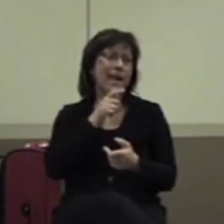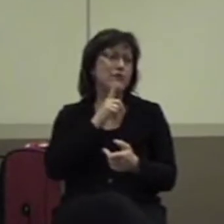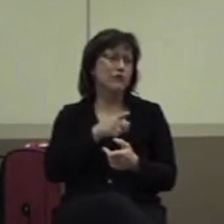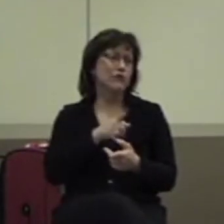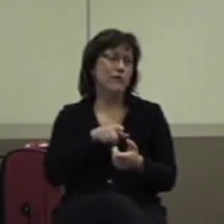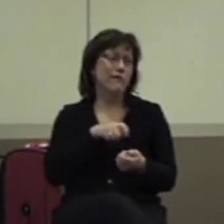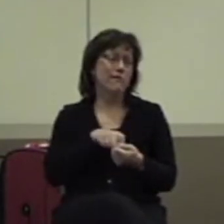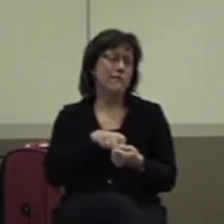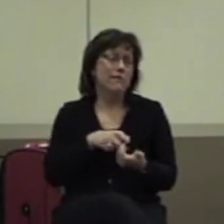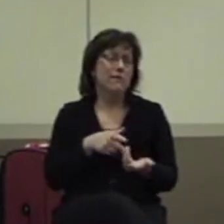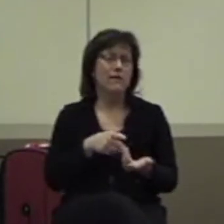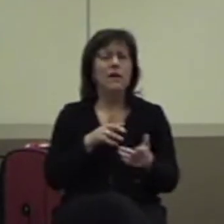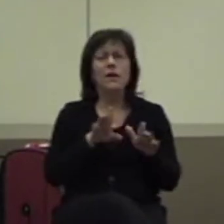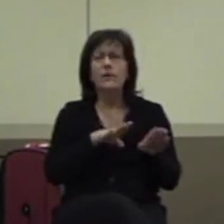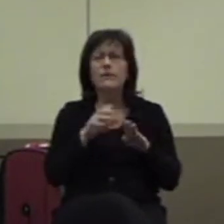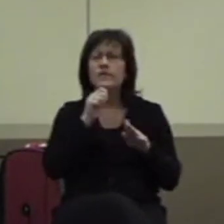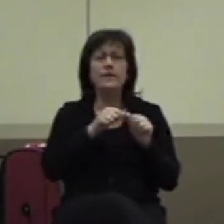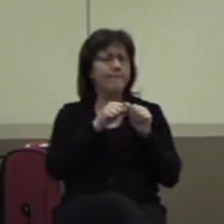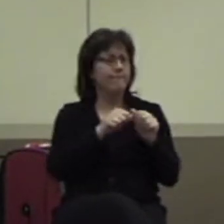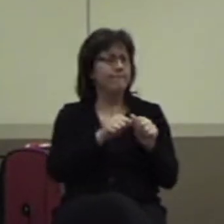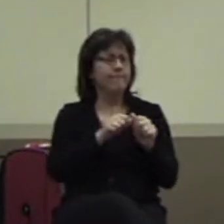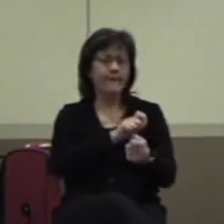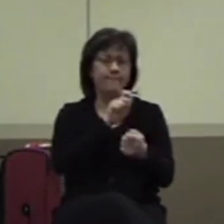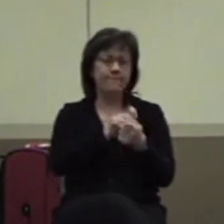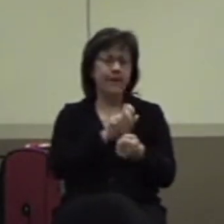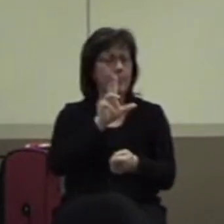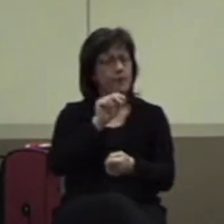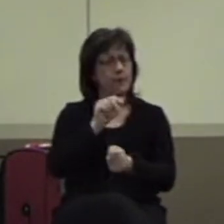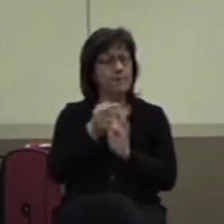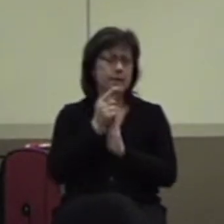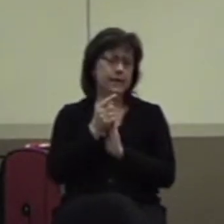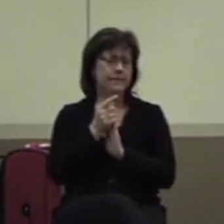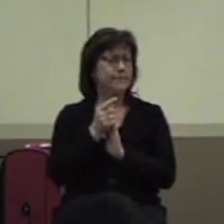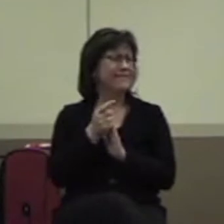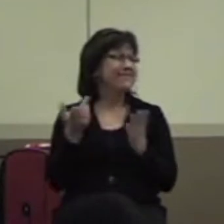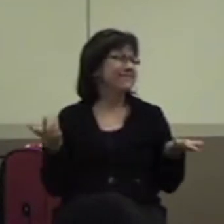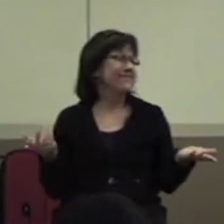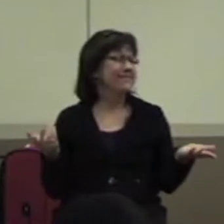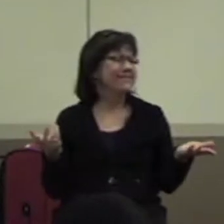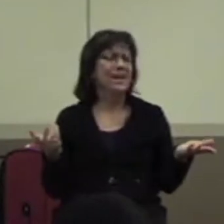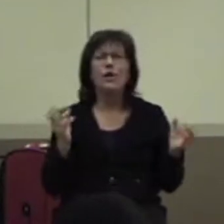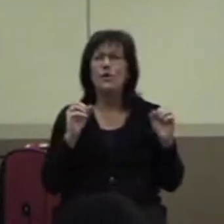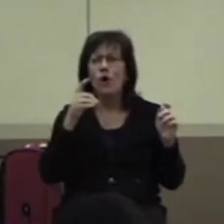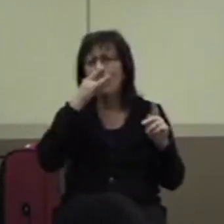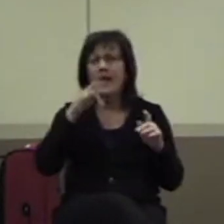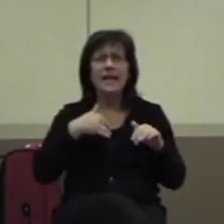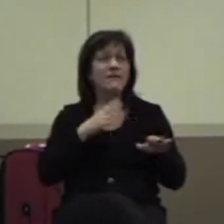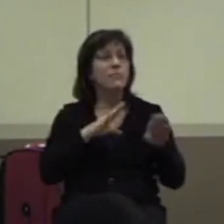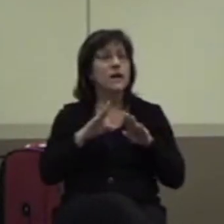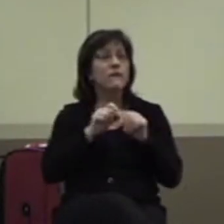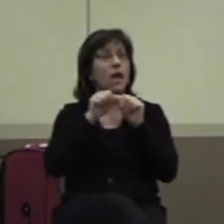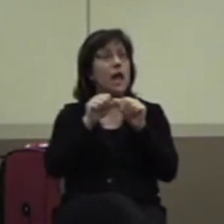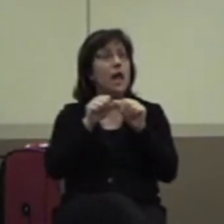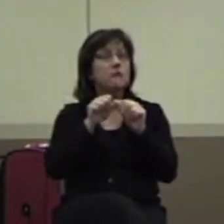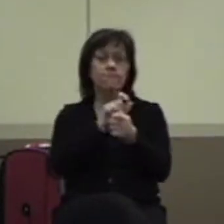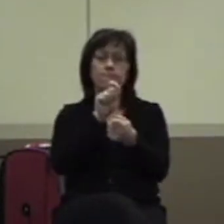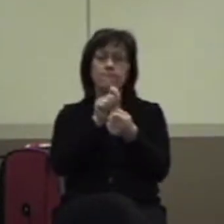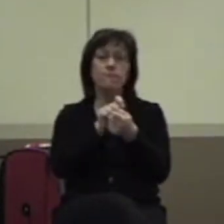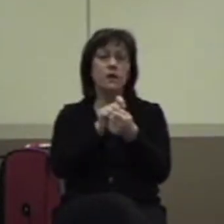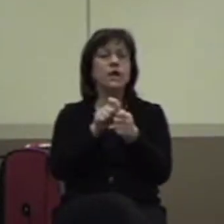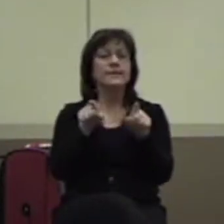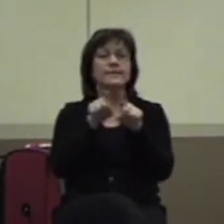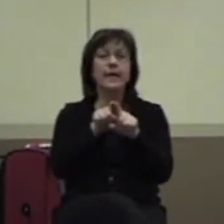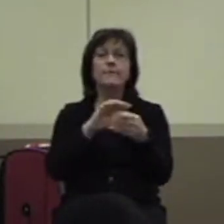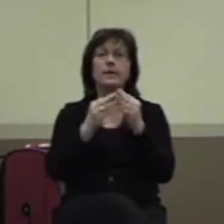the truth. You know, the behavior doesn't really last exactly 30 minutes. No kid has a behavior that lasts exactly